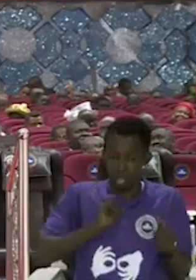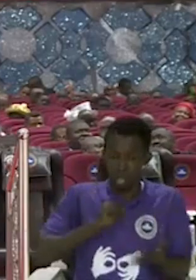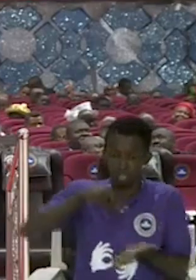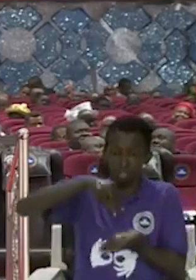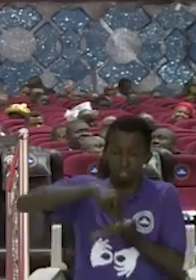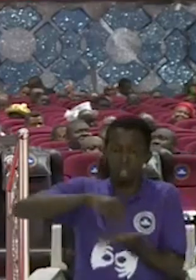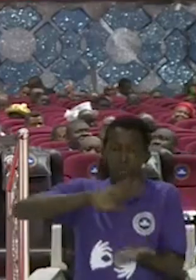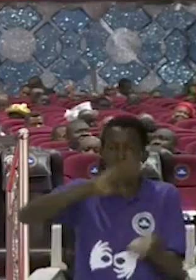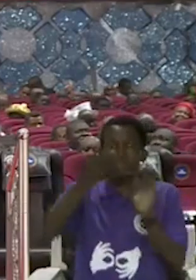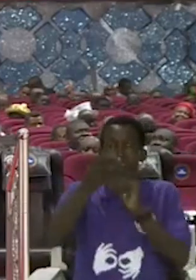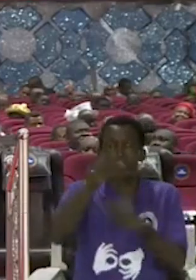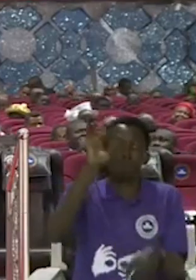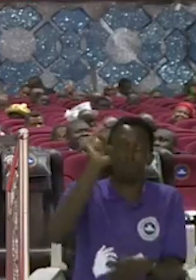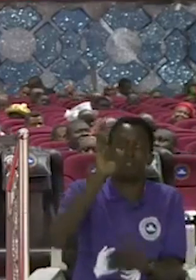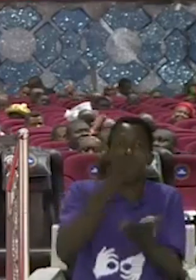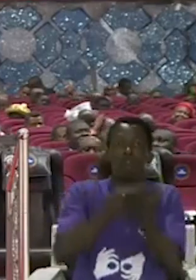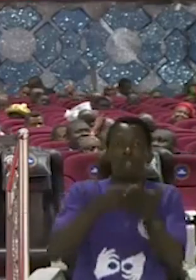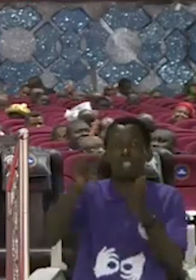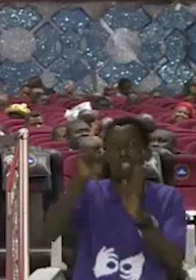again?